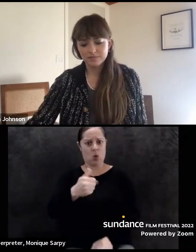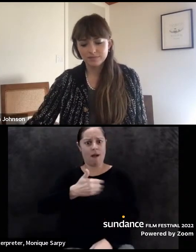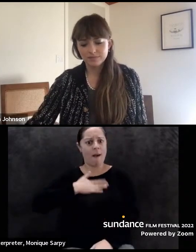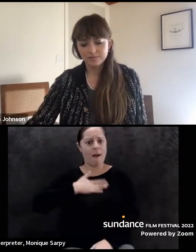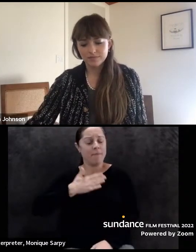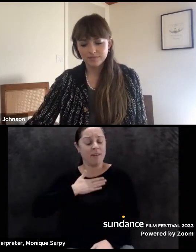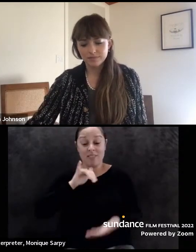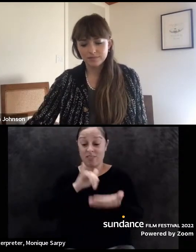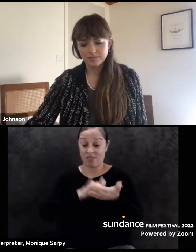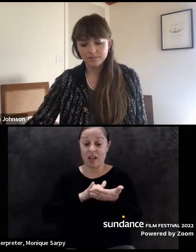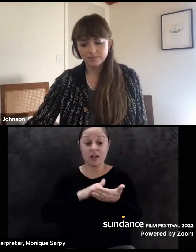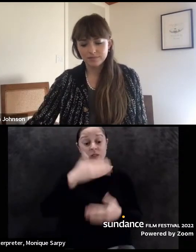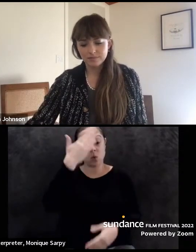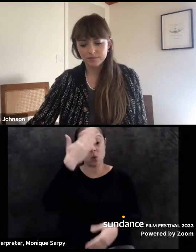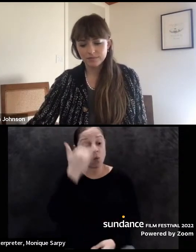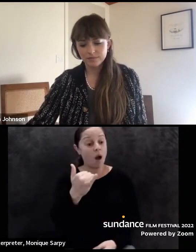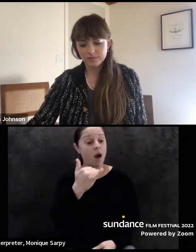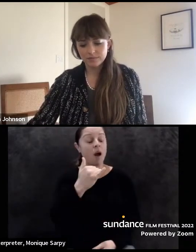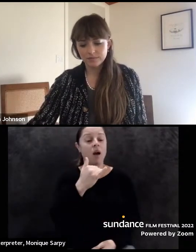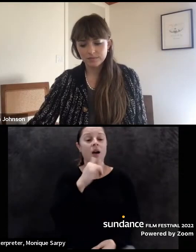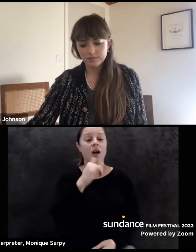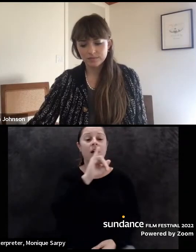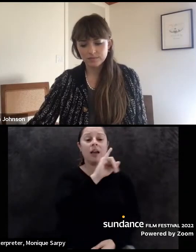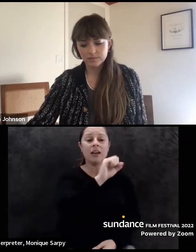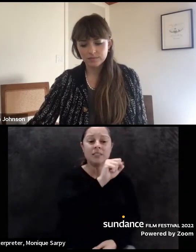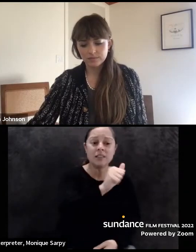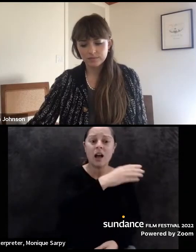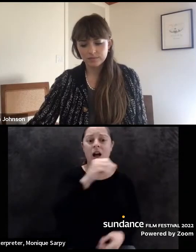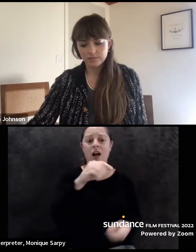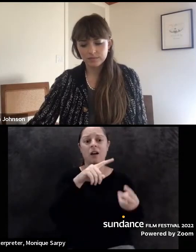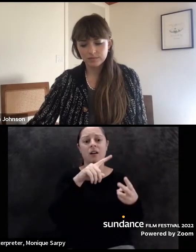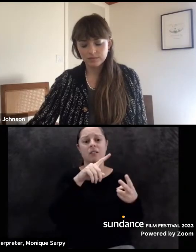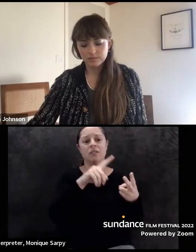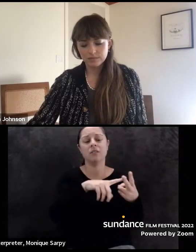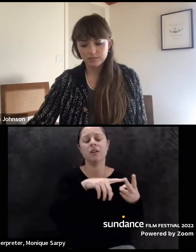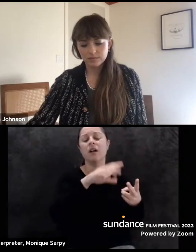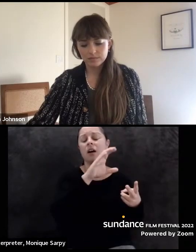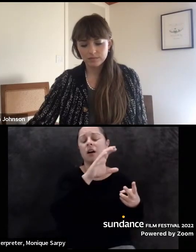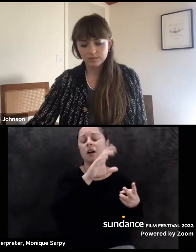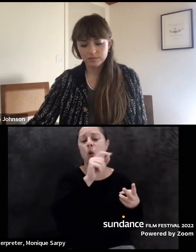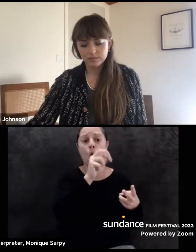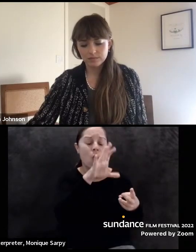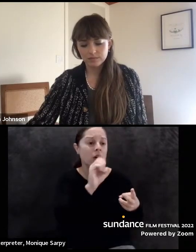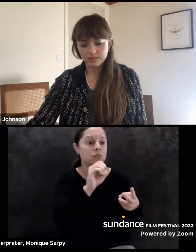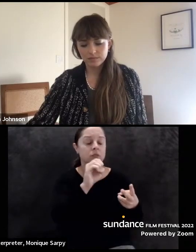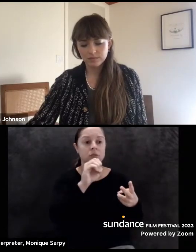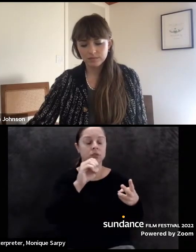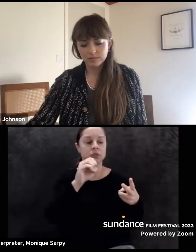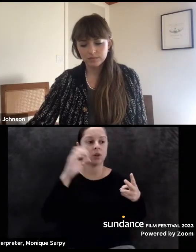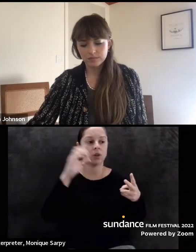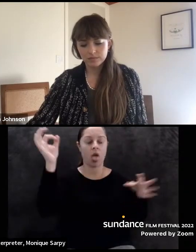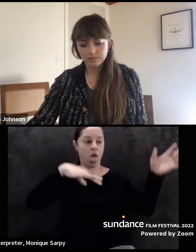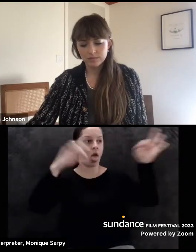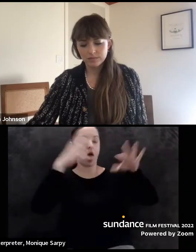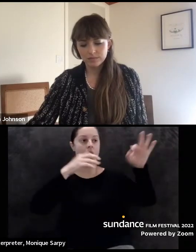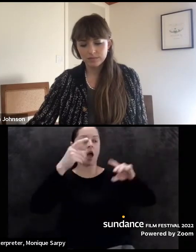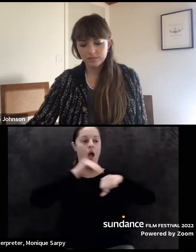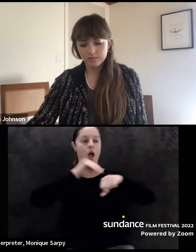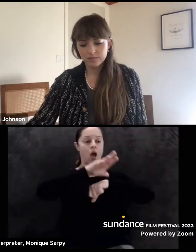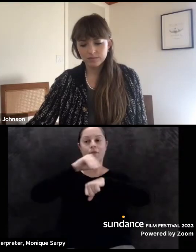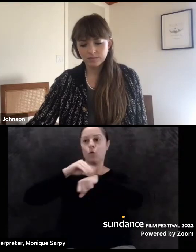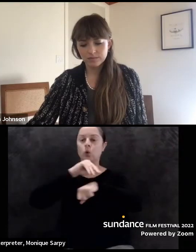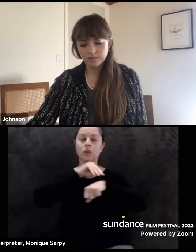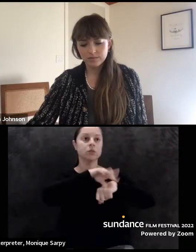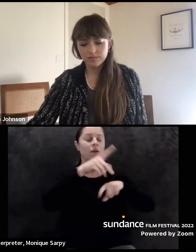her and Lawrence, why they found themselves so in and out, was a lot of other noise, outside noise. And I think that happens so much